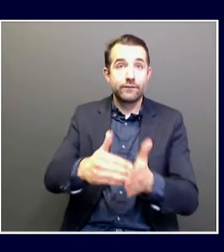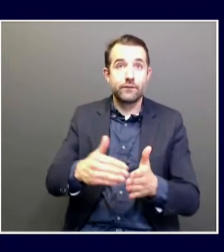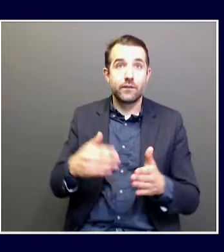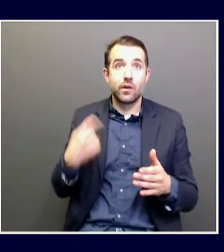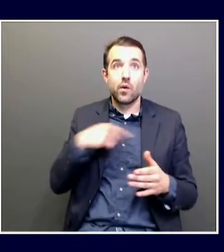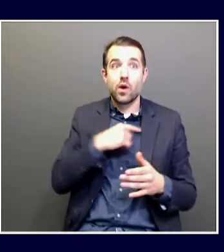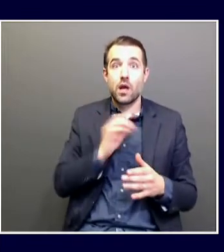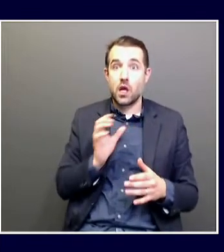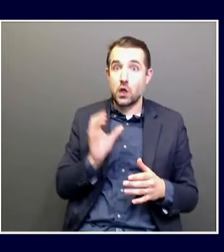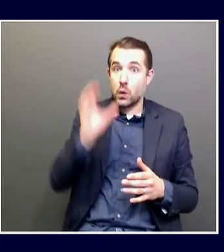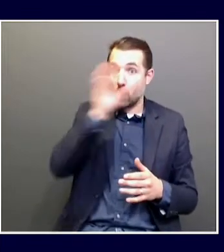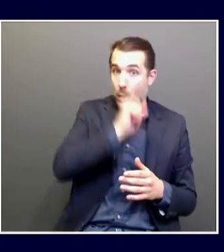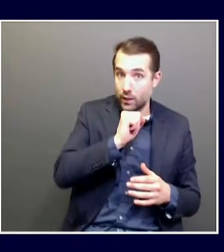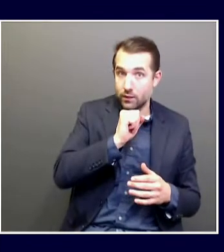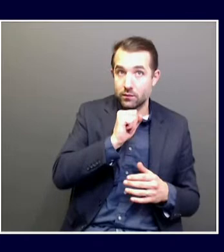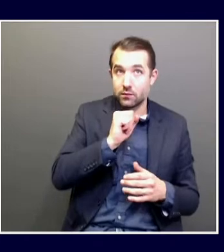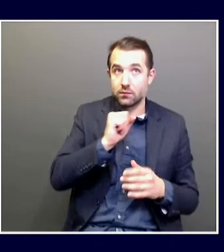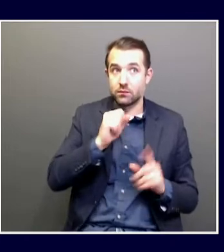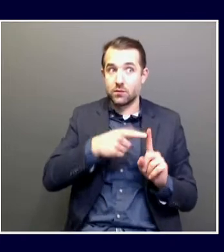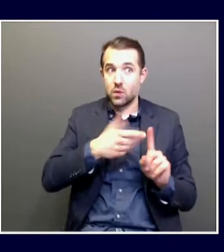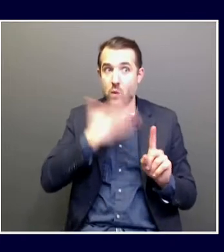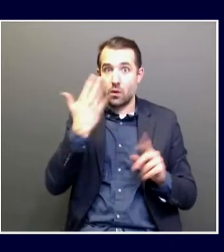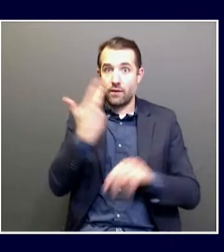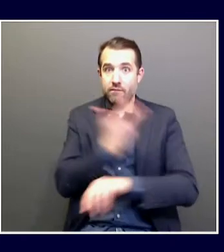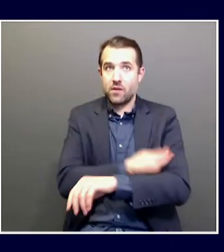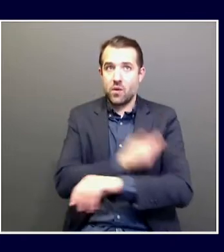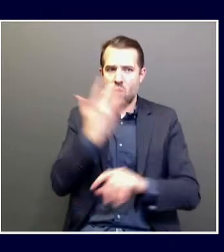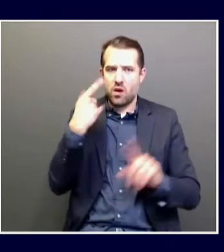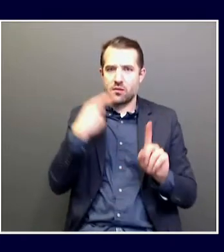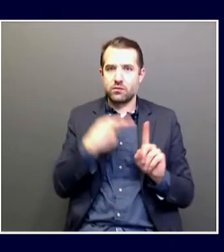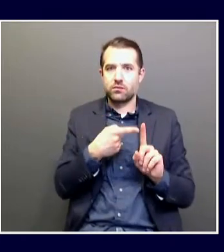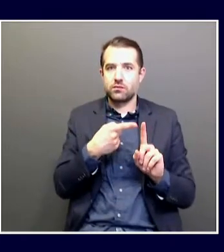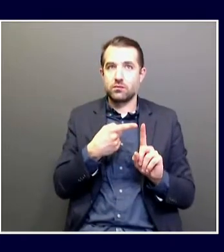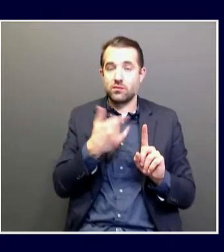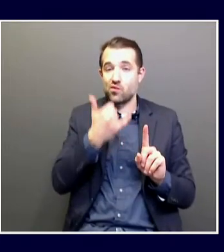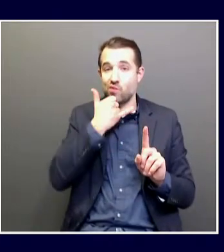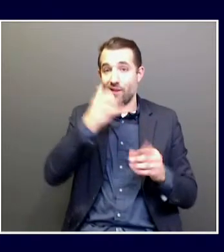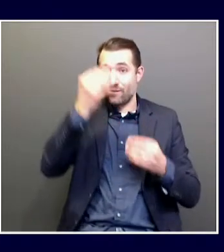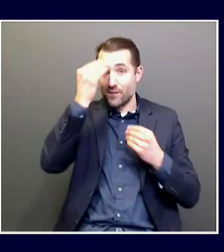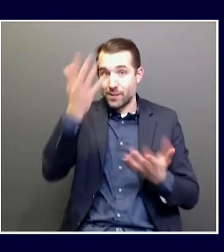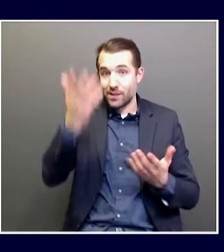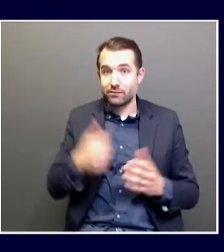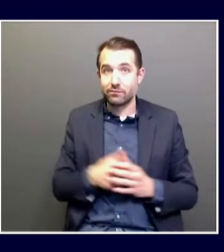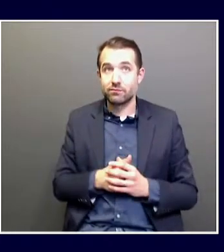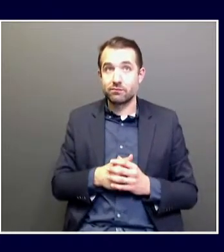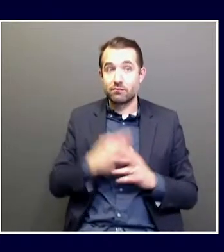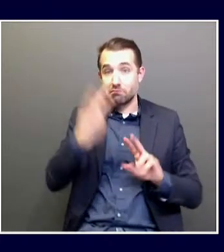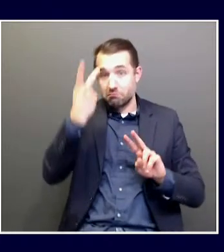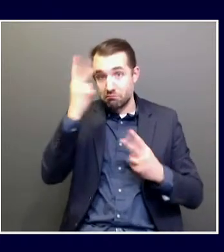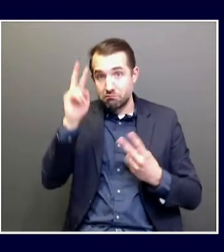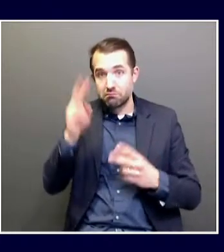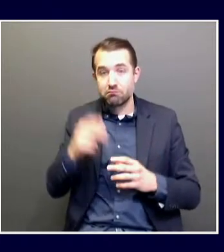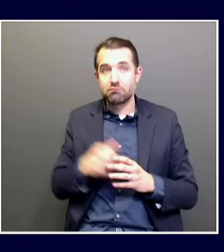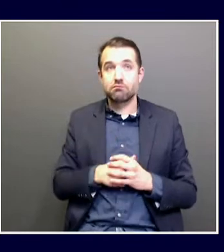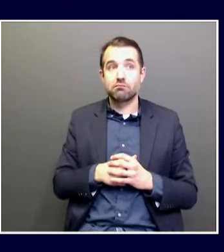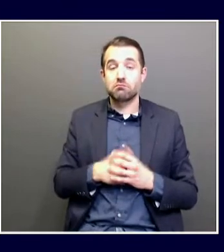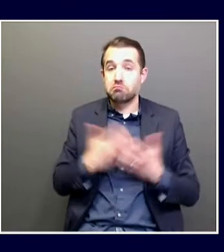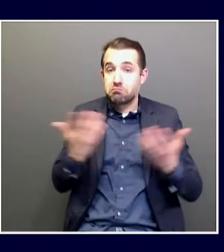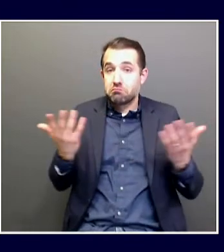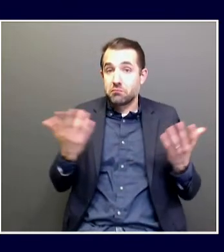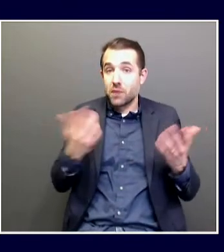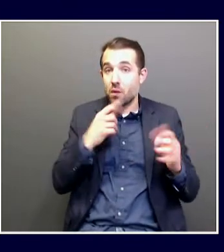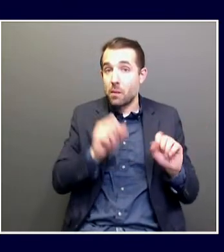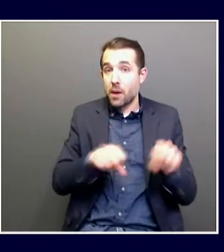is misinformation. And that undoubtedly plays a role, but we don't often talk about mistrust